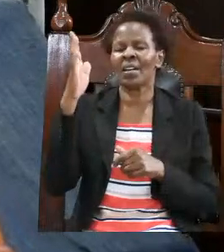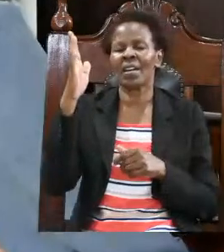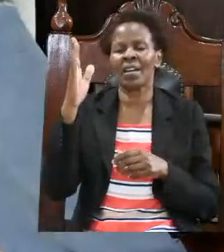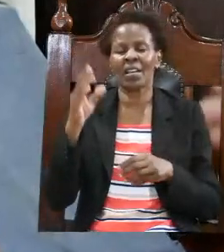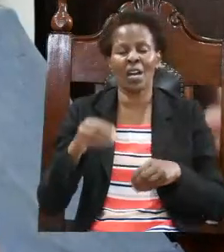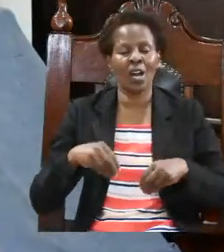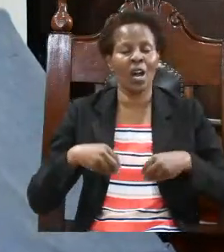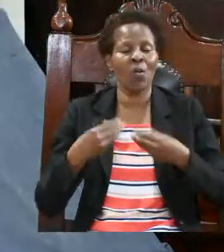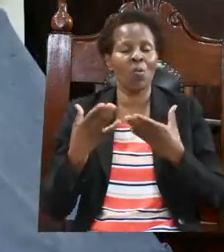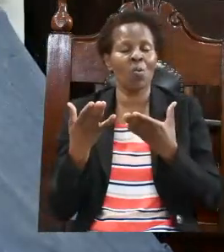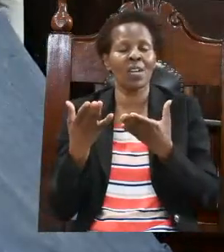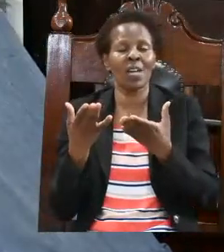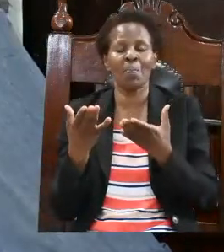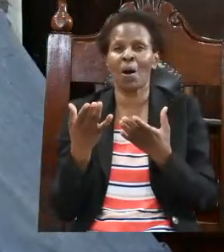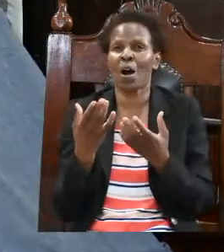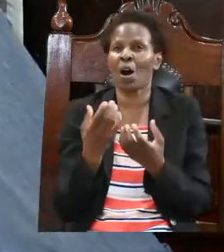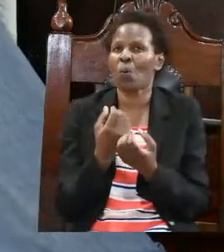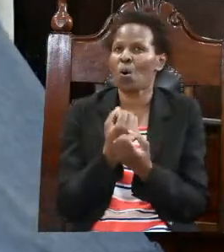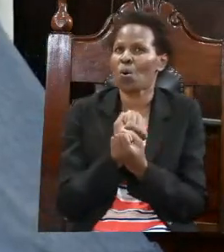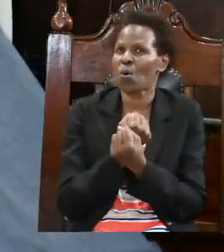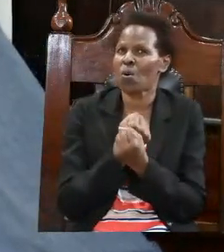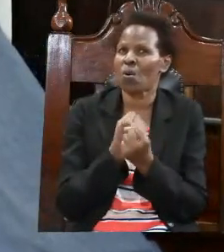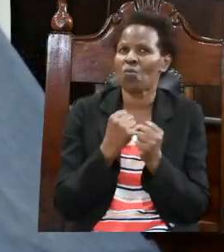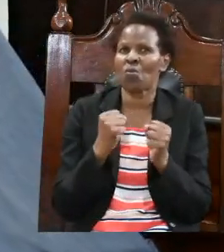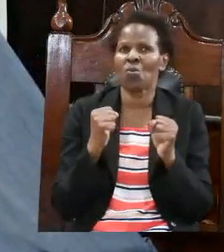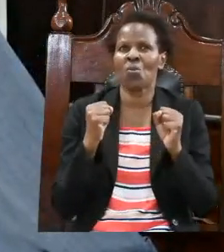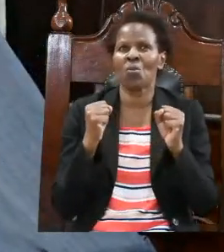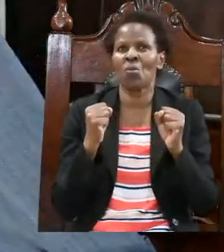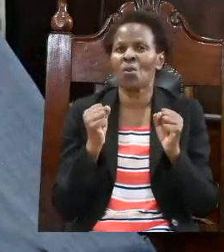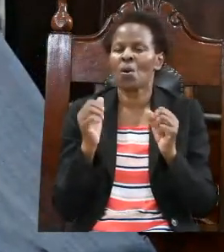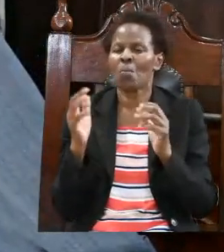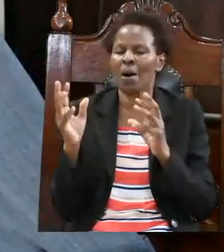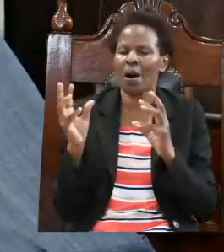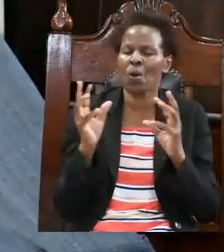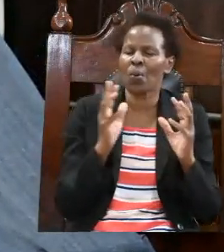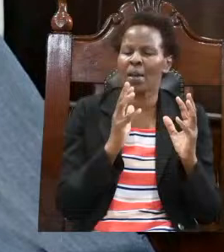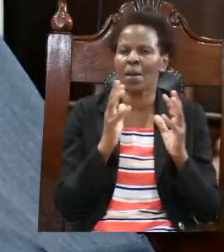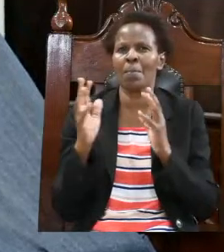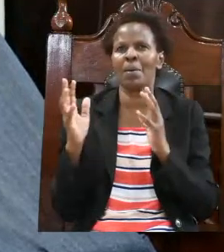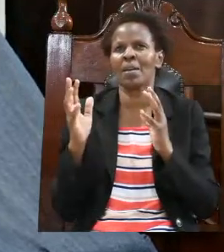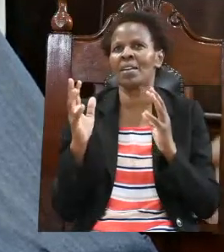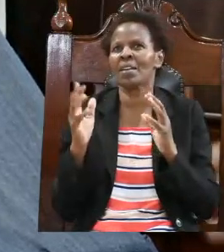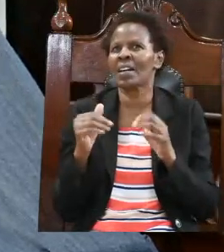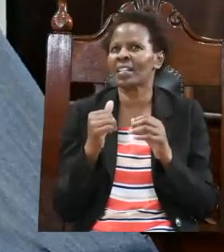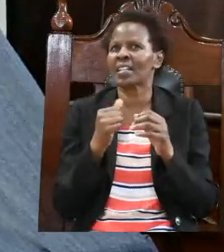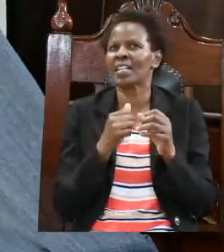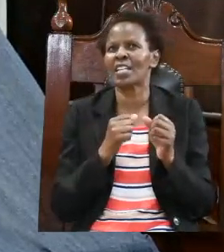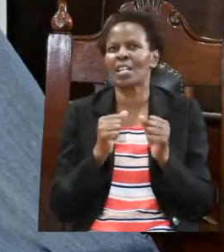Yeah.